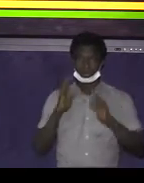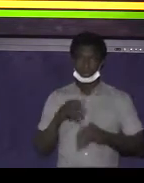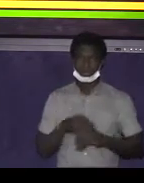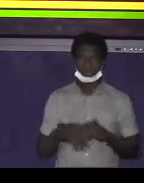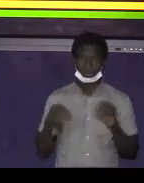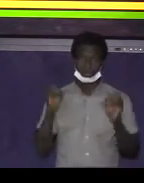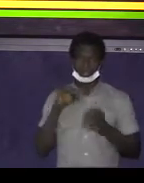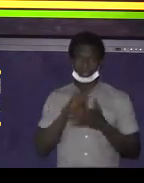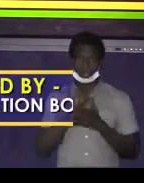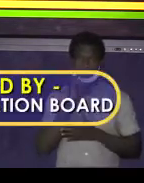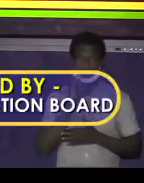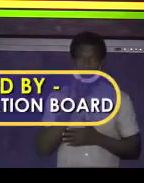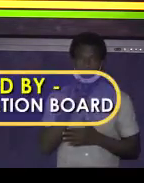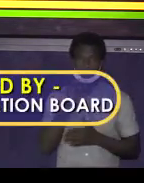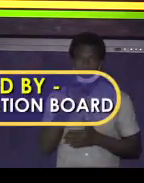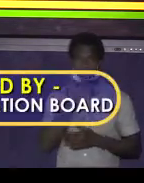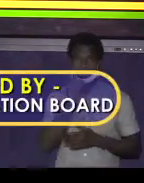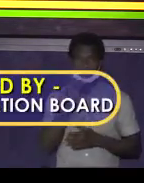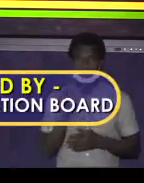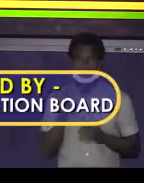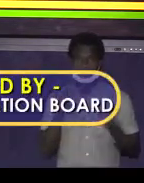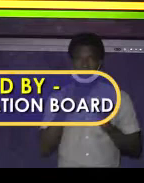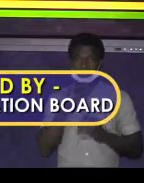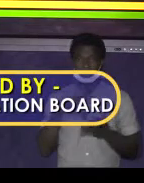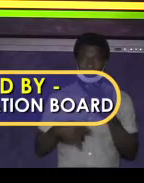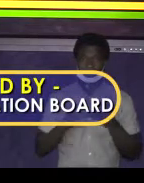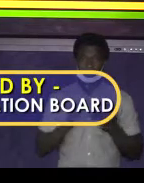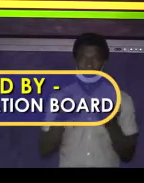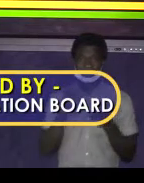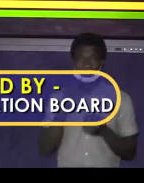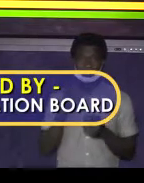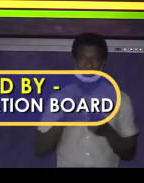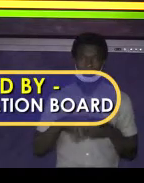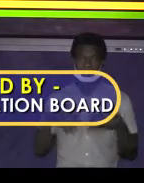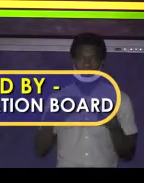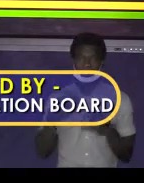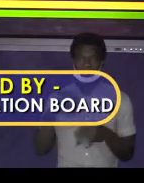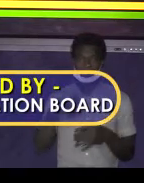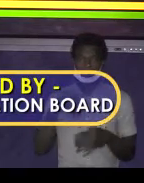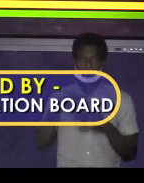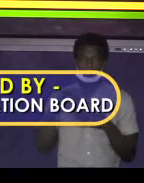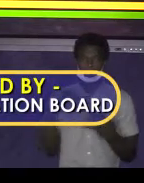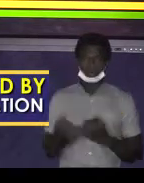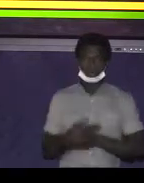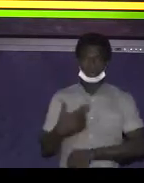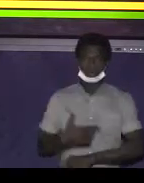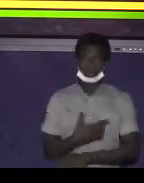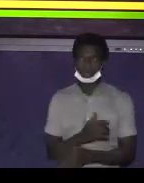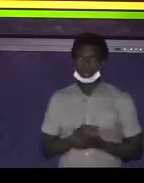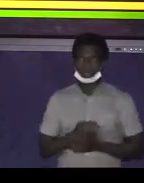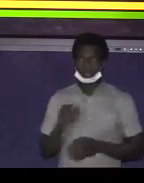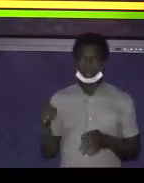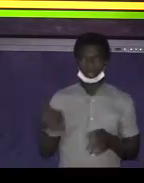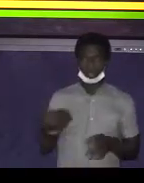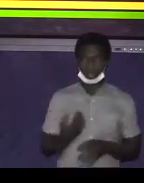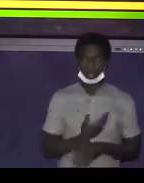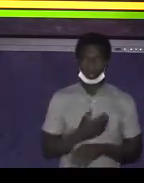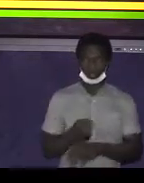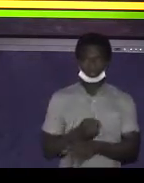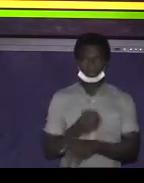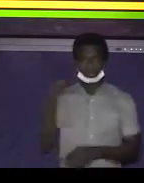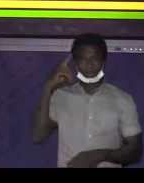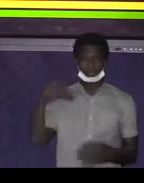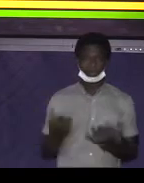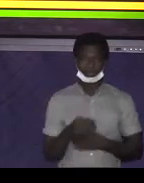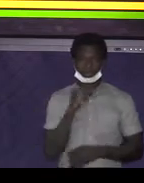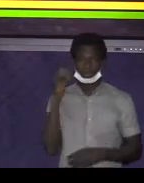100% attention. Excellent. That 100% attention is what I want you to give me in today's lesson. Our subject